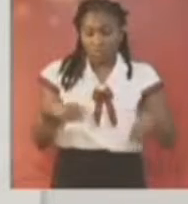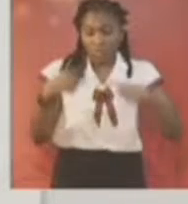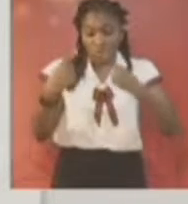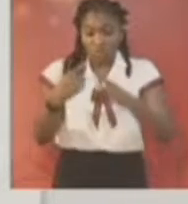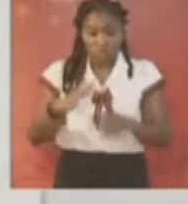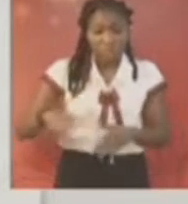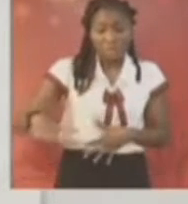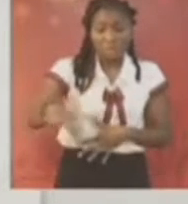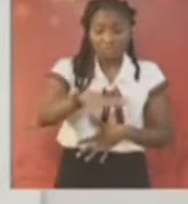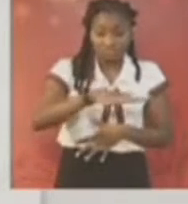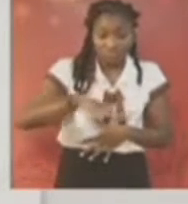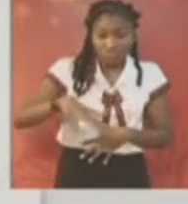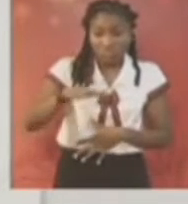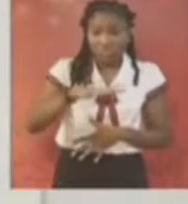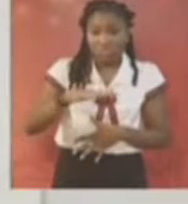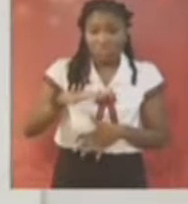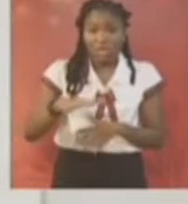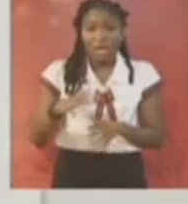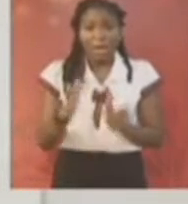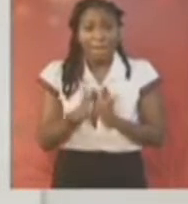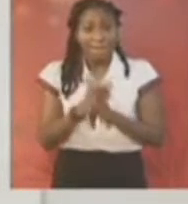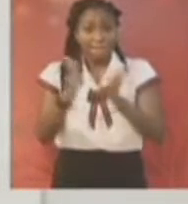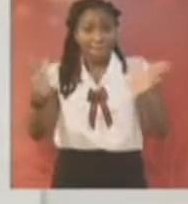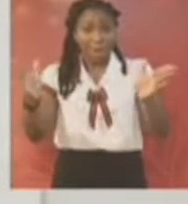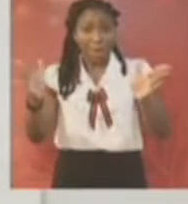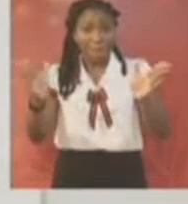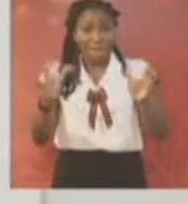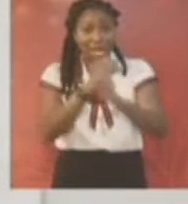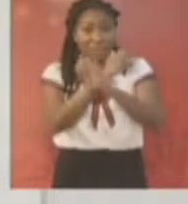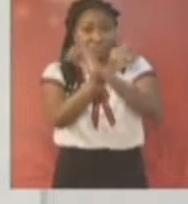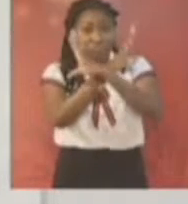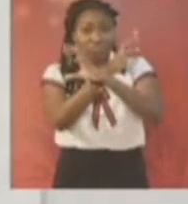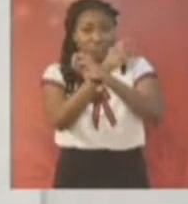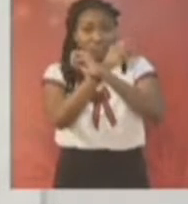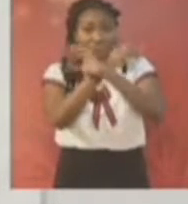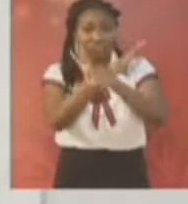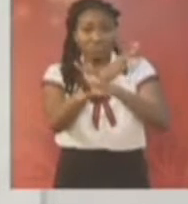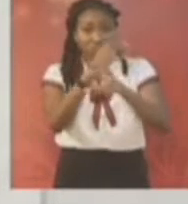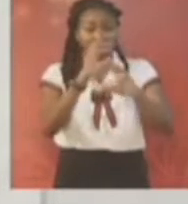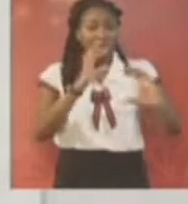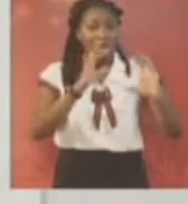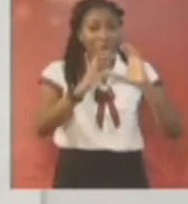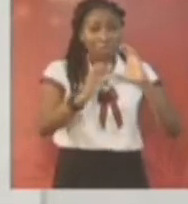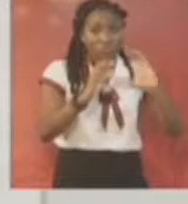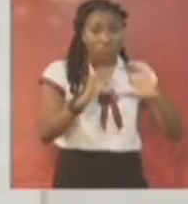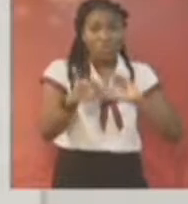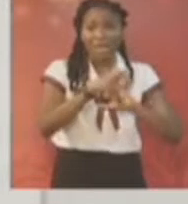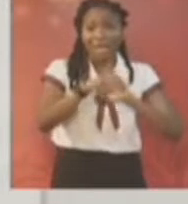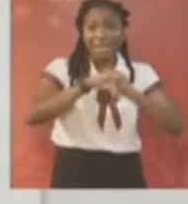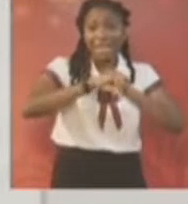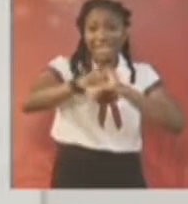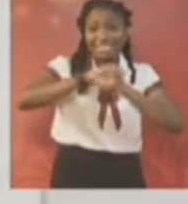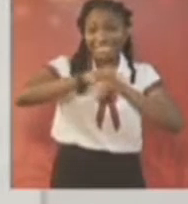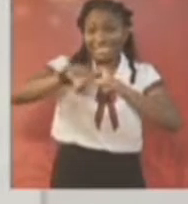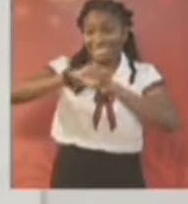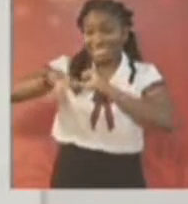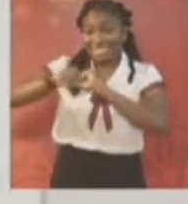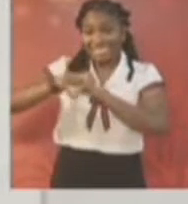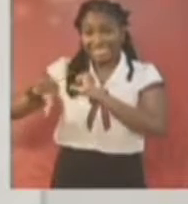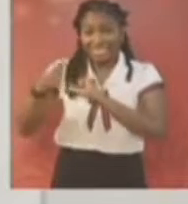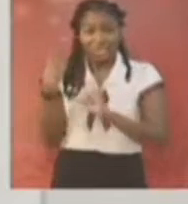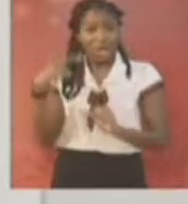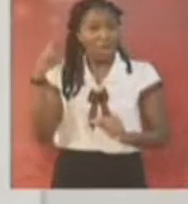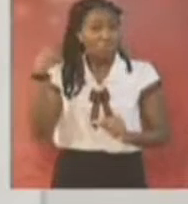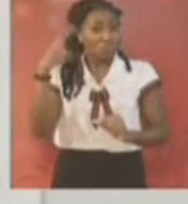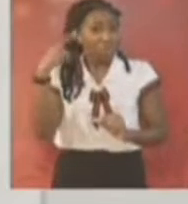messaging. And we have recently started using a number of ads on the radio,